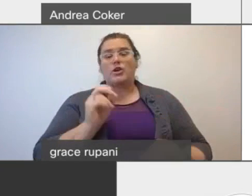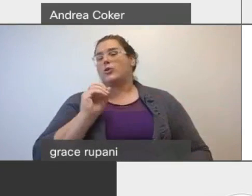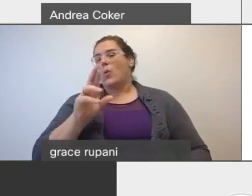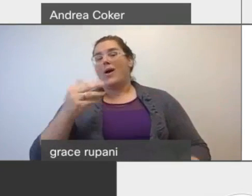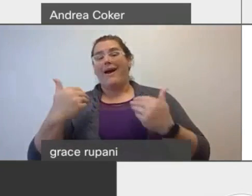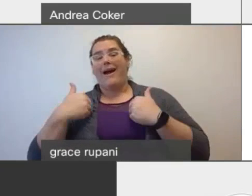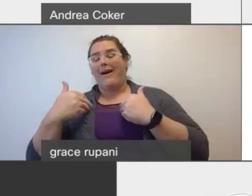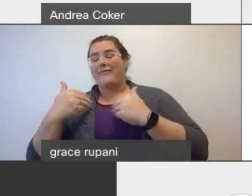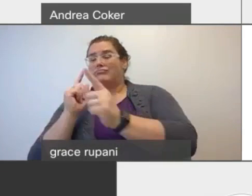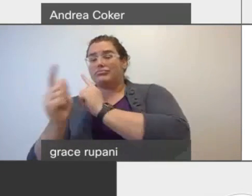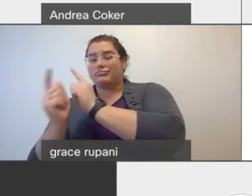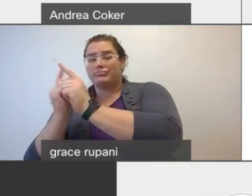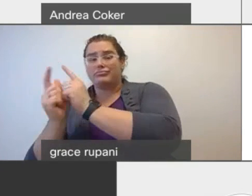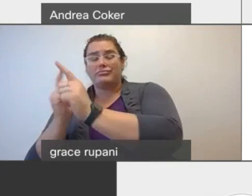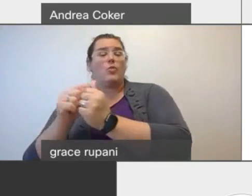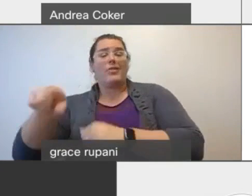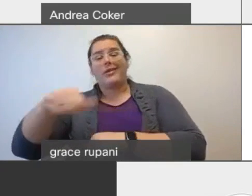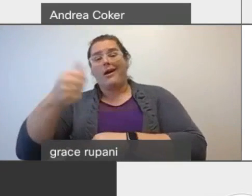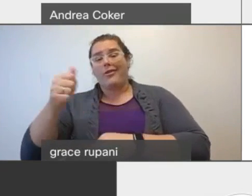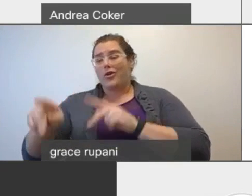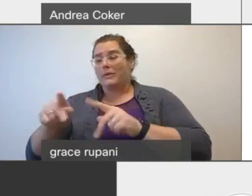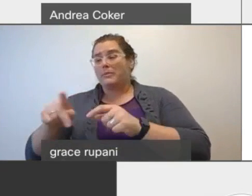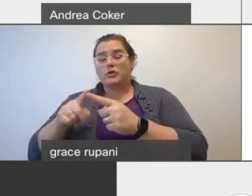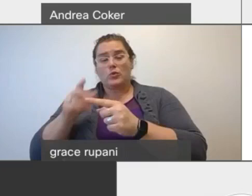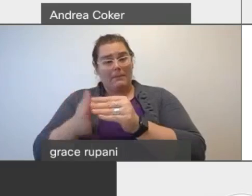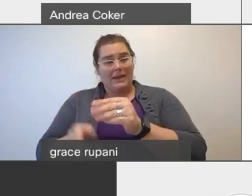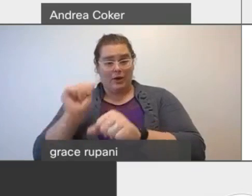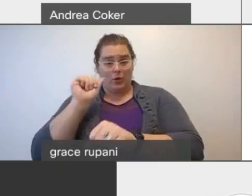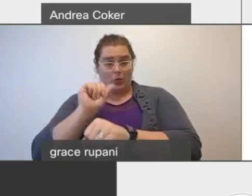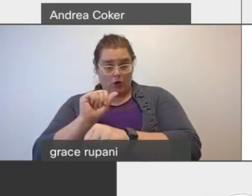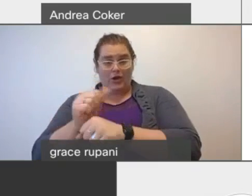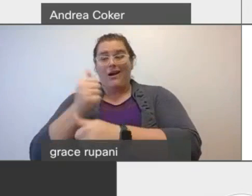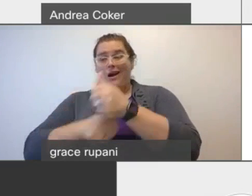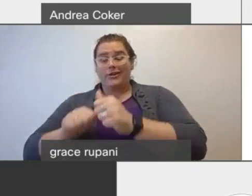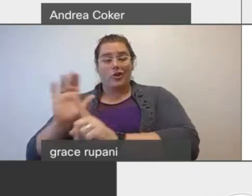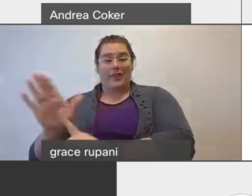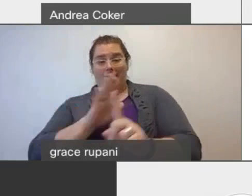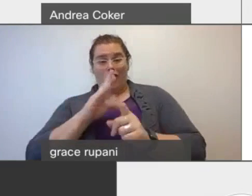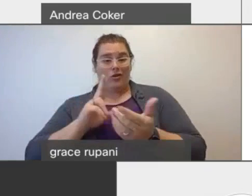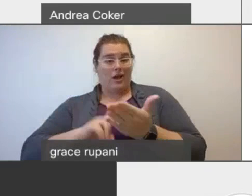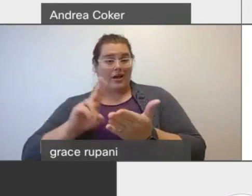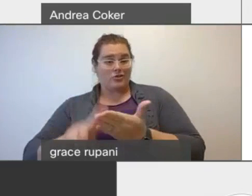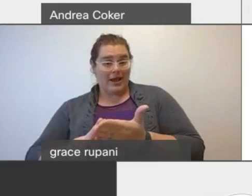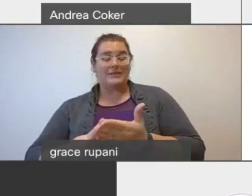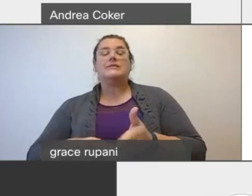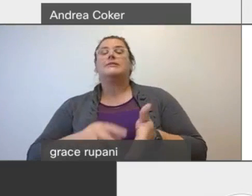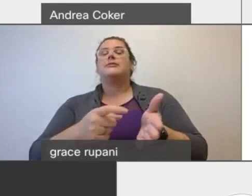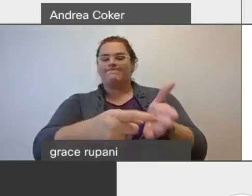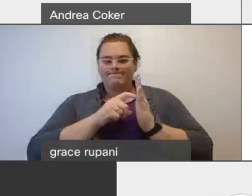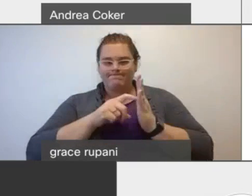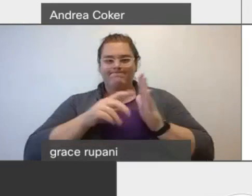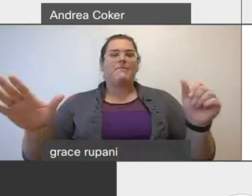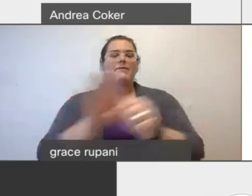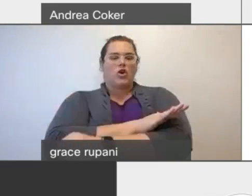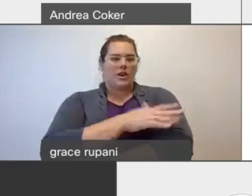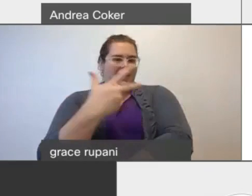contact with other persons in order to complete the work under their contract or grant, be either fully vaccinated